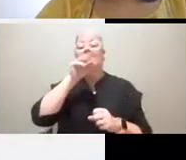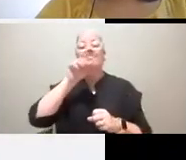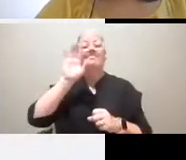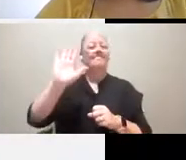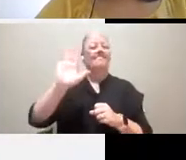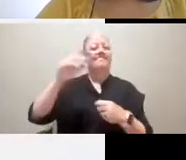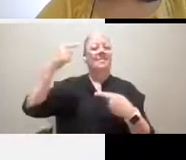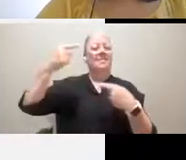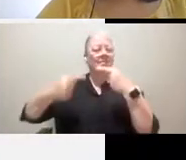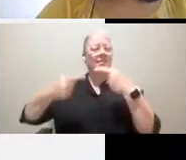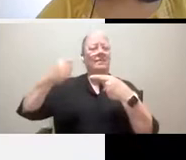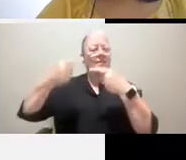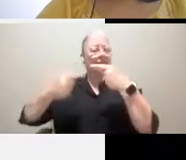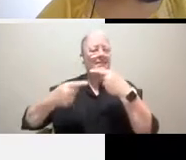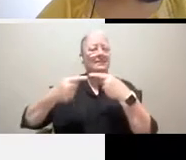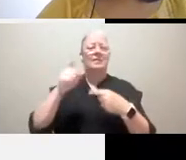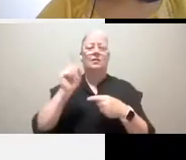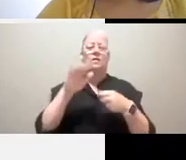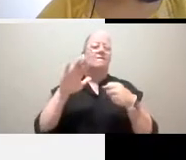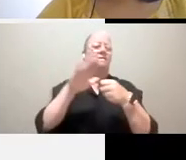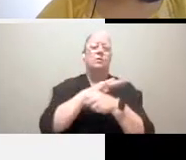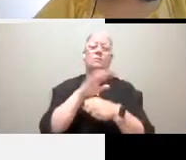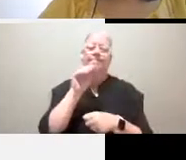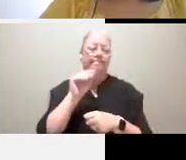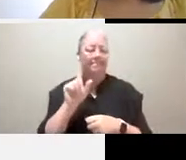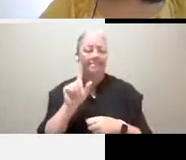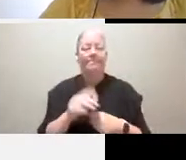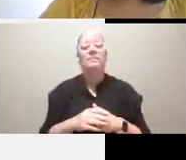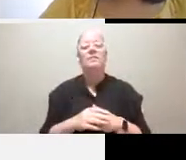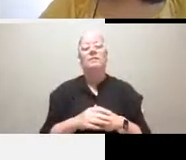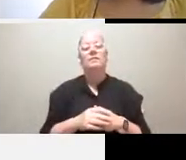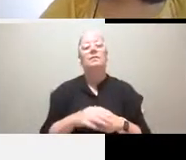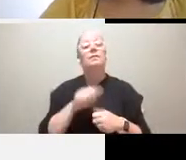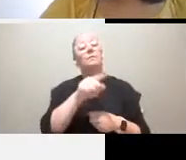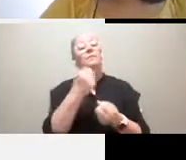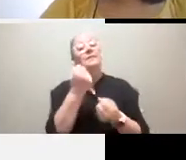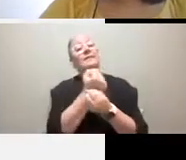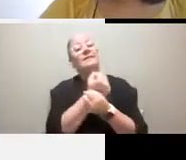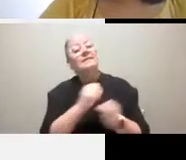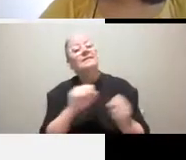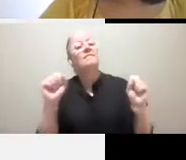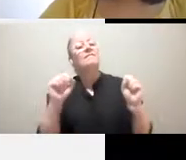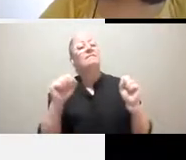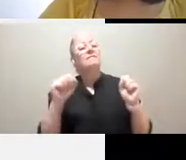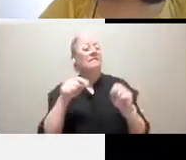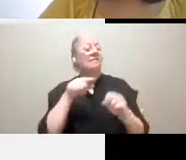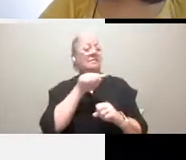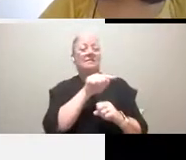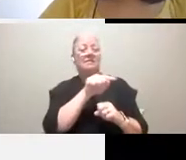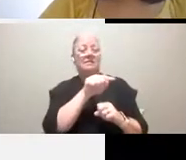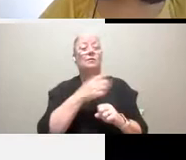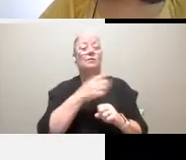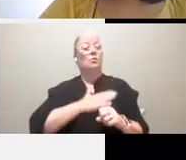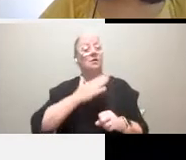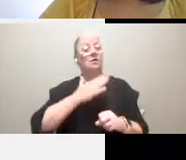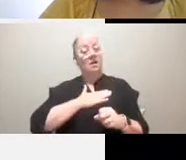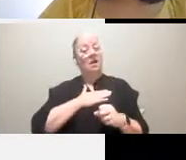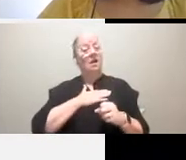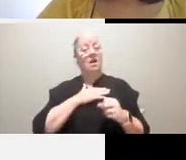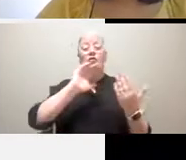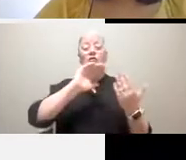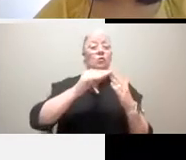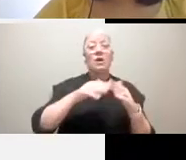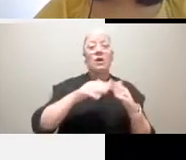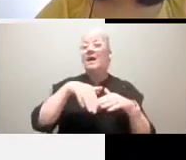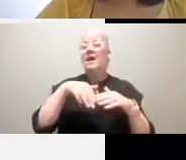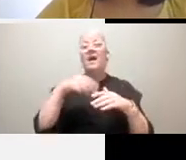tried to establish a safeguarding reporting mechanism that can enable any member within our community to report any